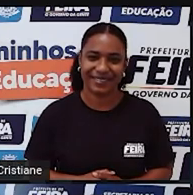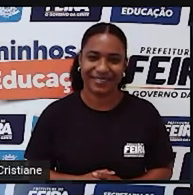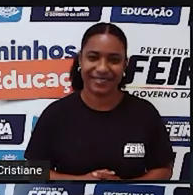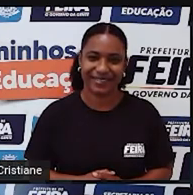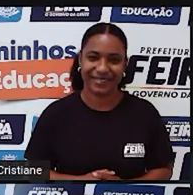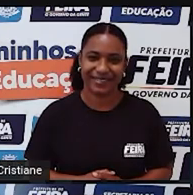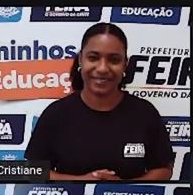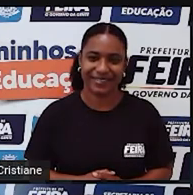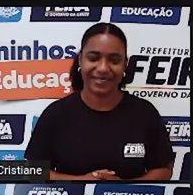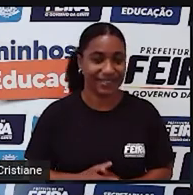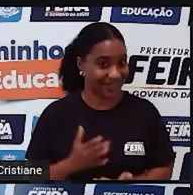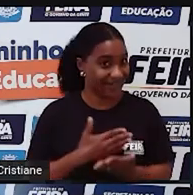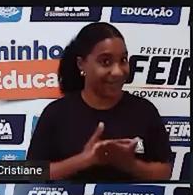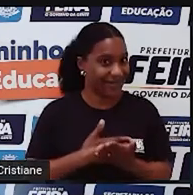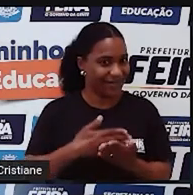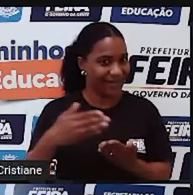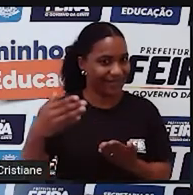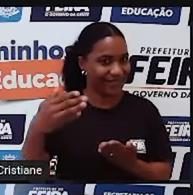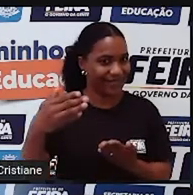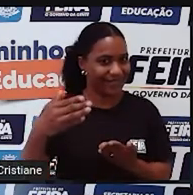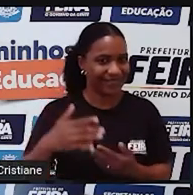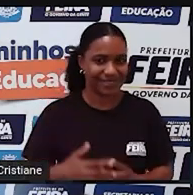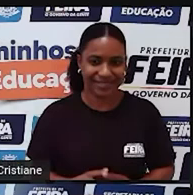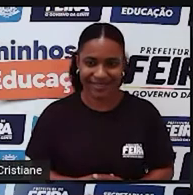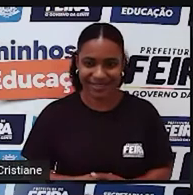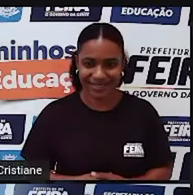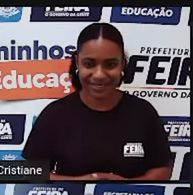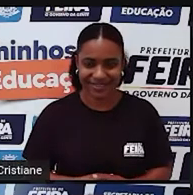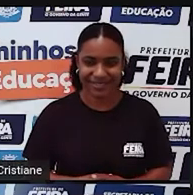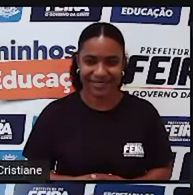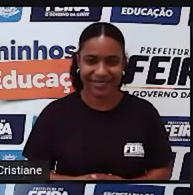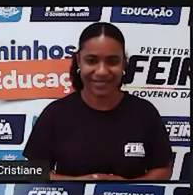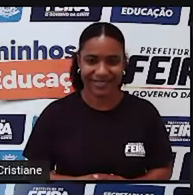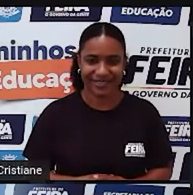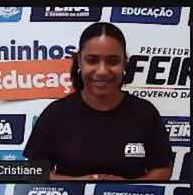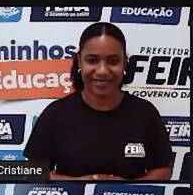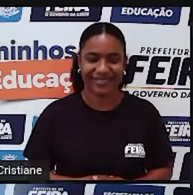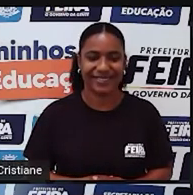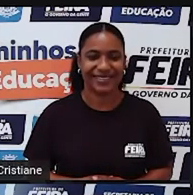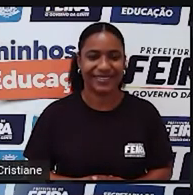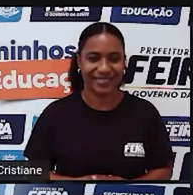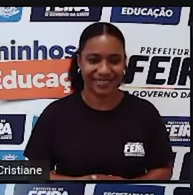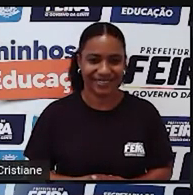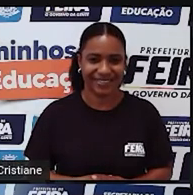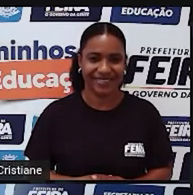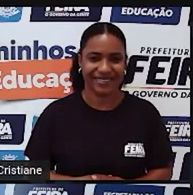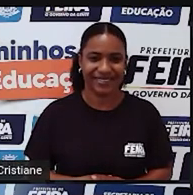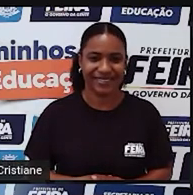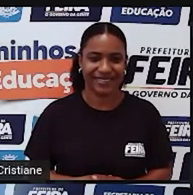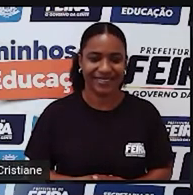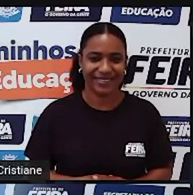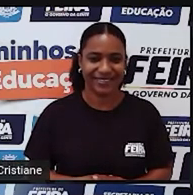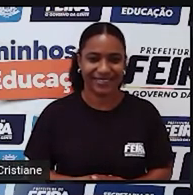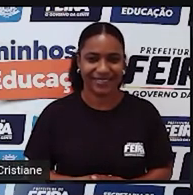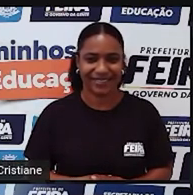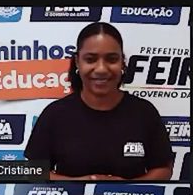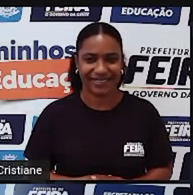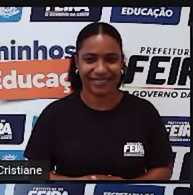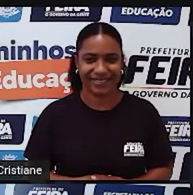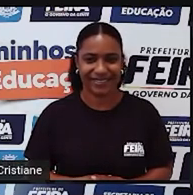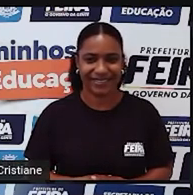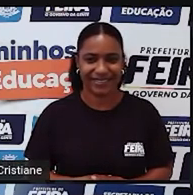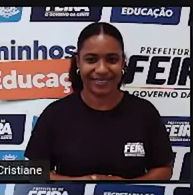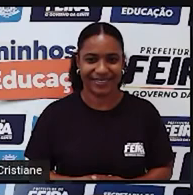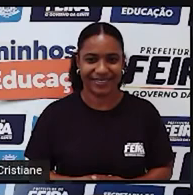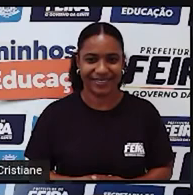One, two, three, or three, two, one. Let's go. Bye. Good night. Bye. Hi. Good night.